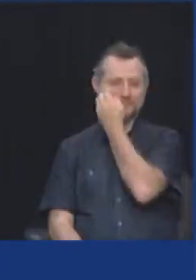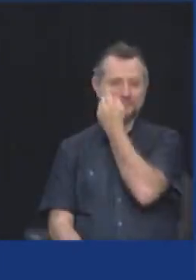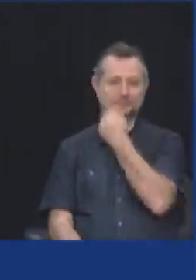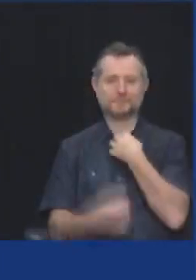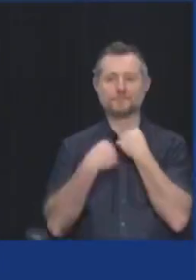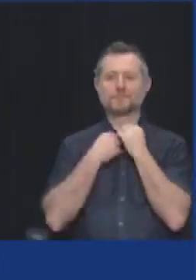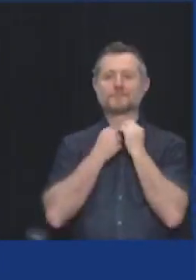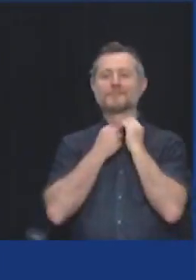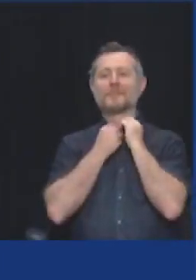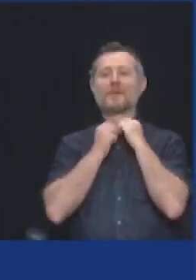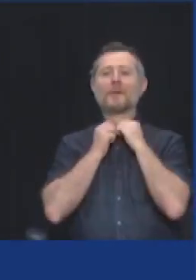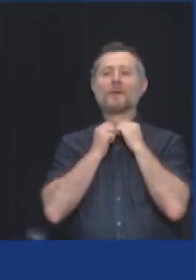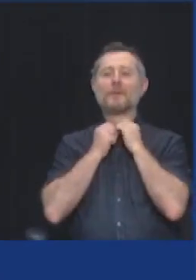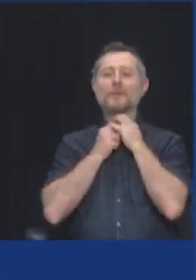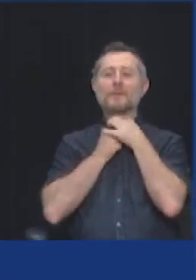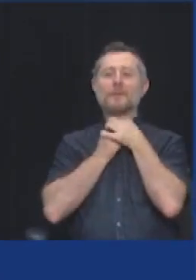Okay, good morning all.